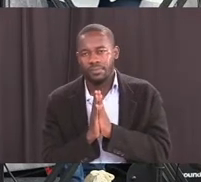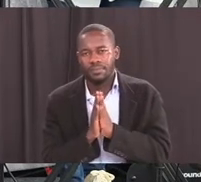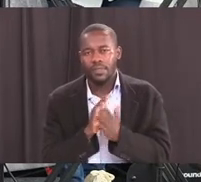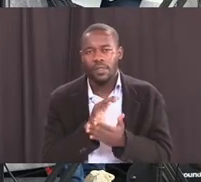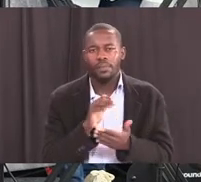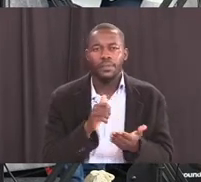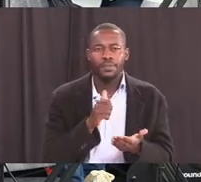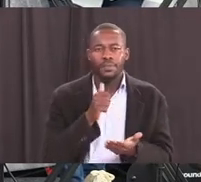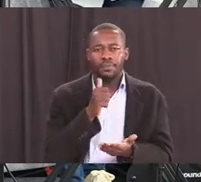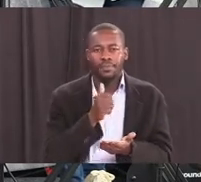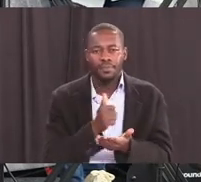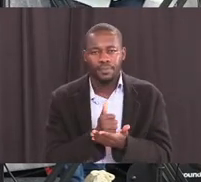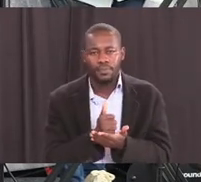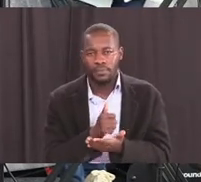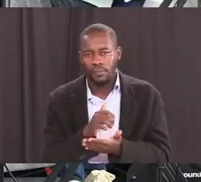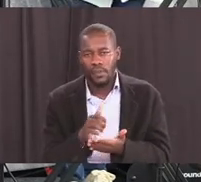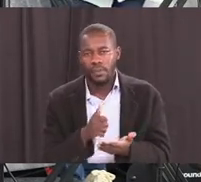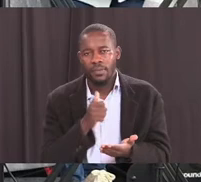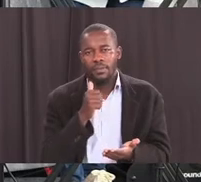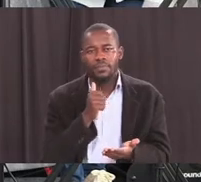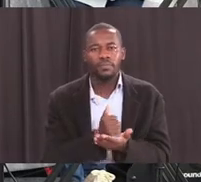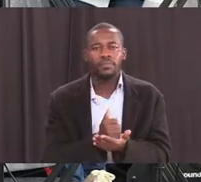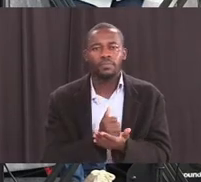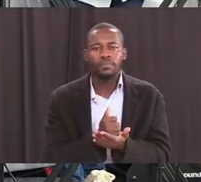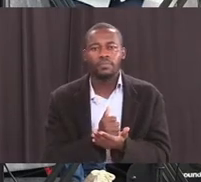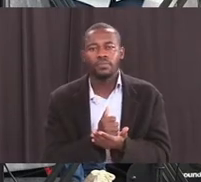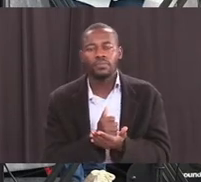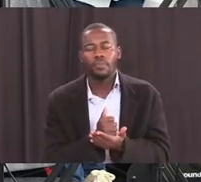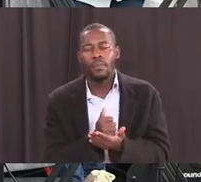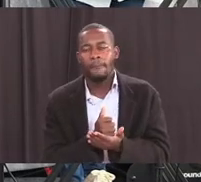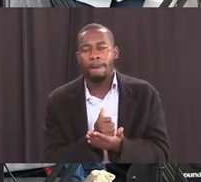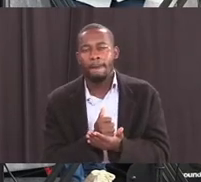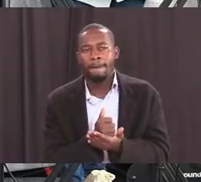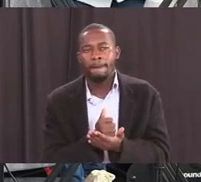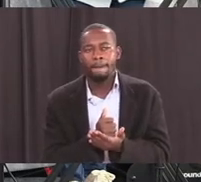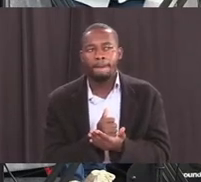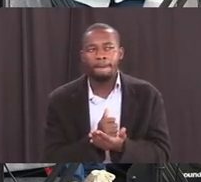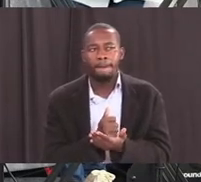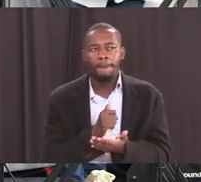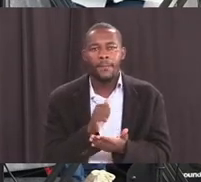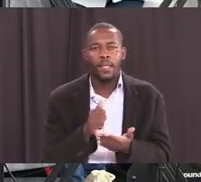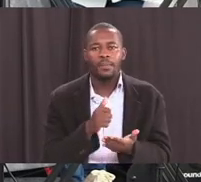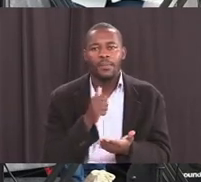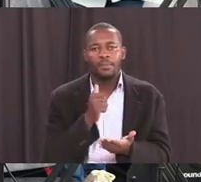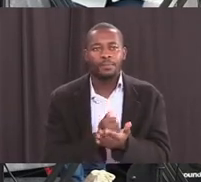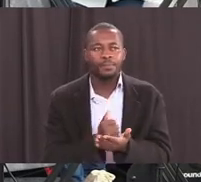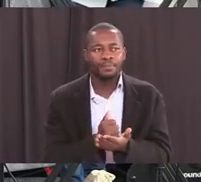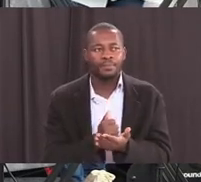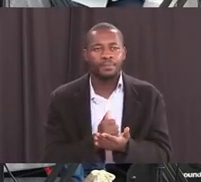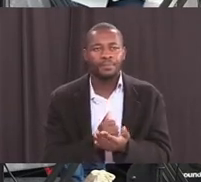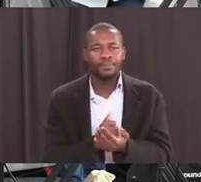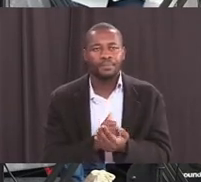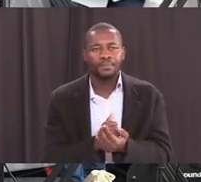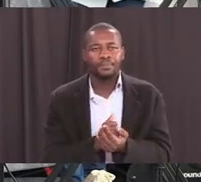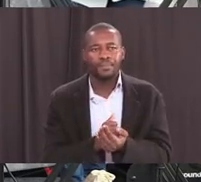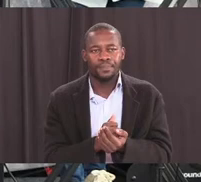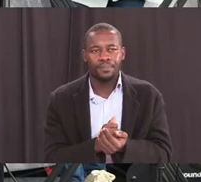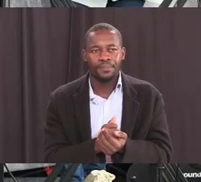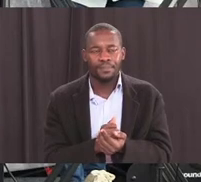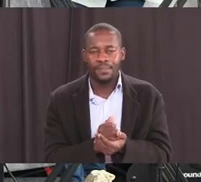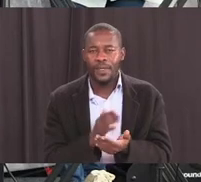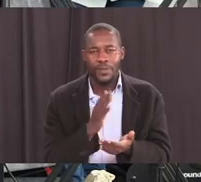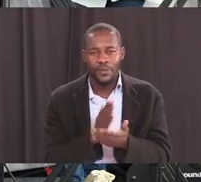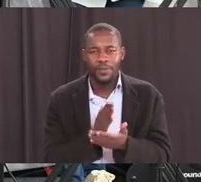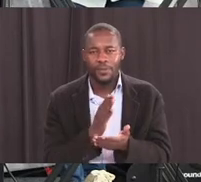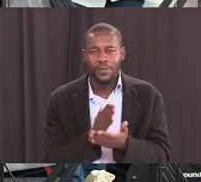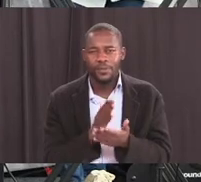Amen. Amen. Hey, that was a lot to deal with. And